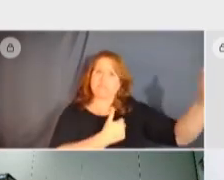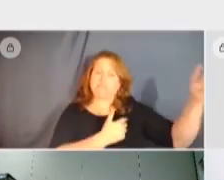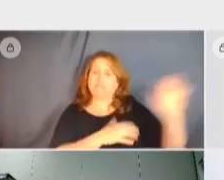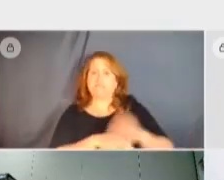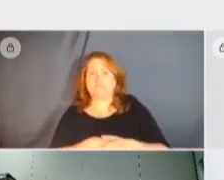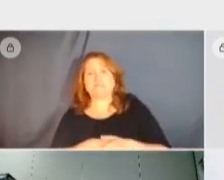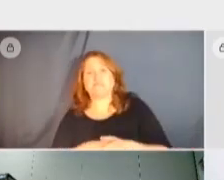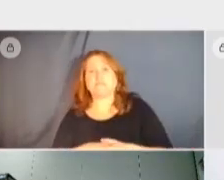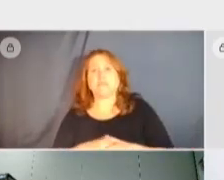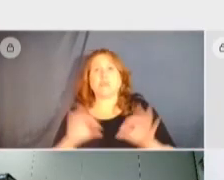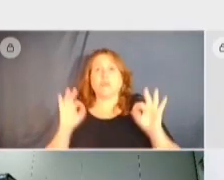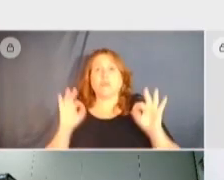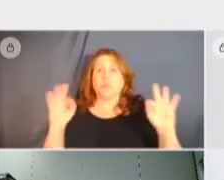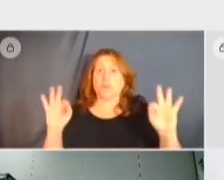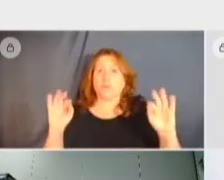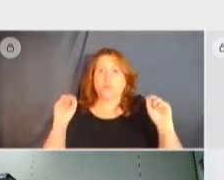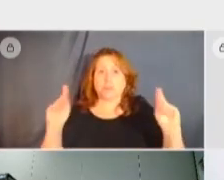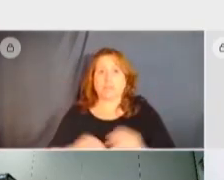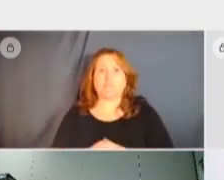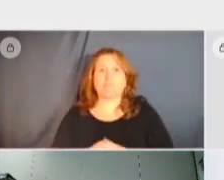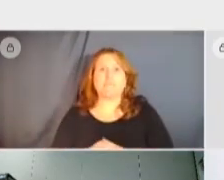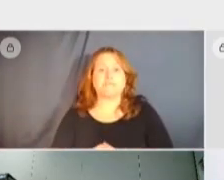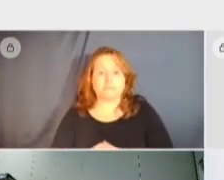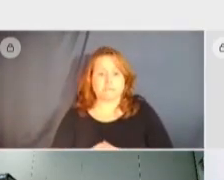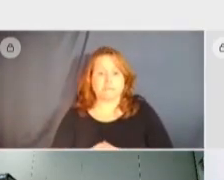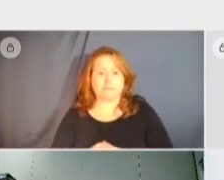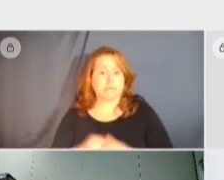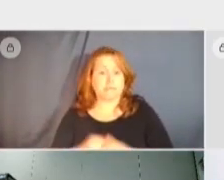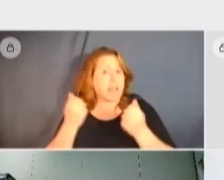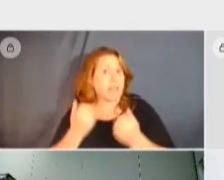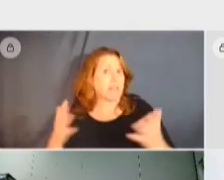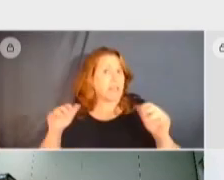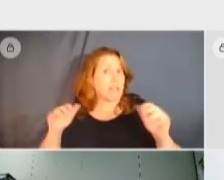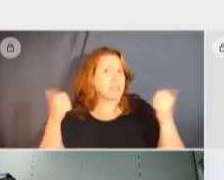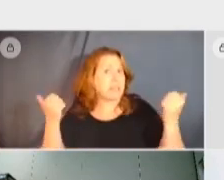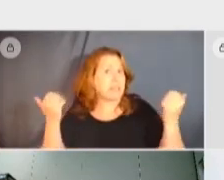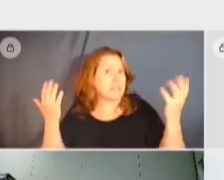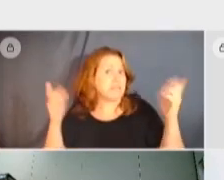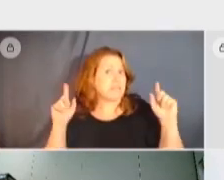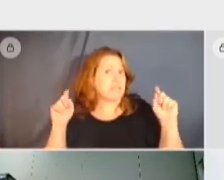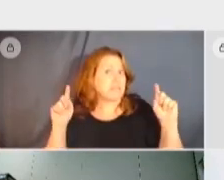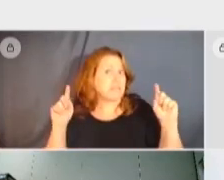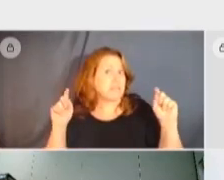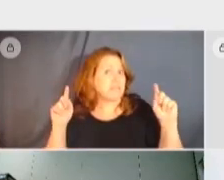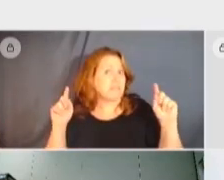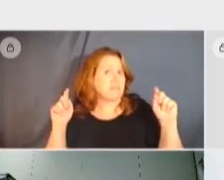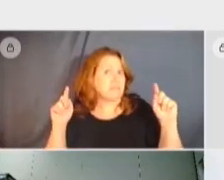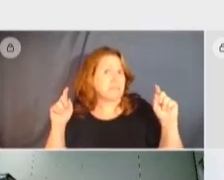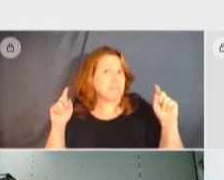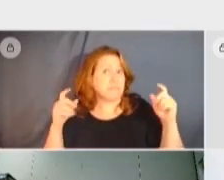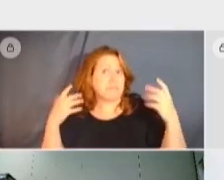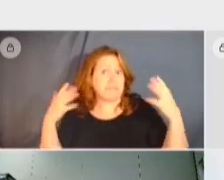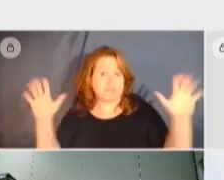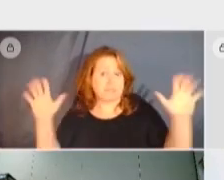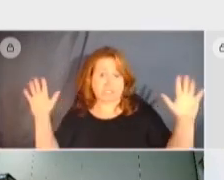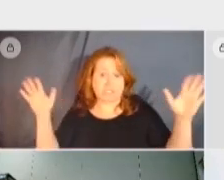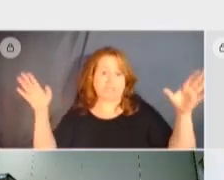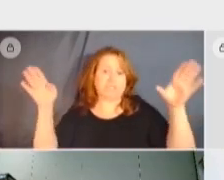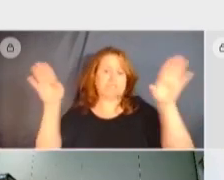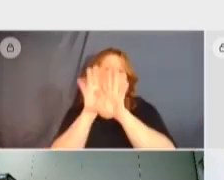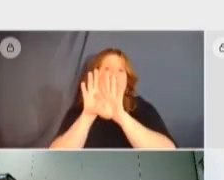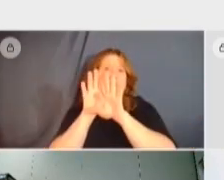All right. Well, is there anything else? No, I would move to adjourn. Those in favor, say